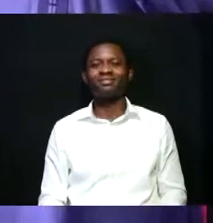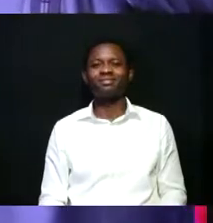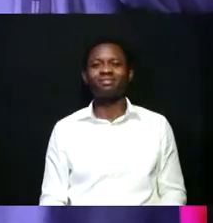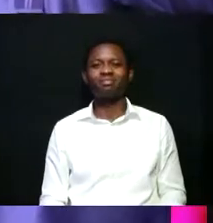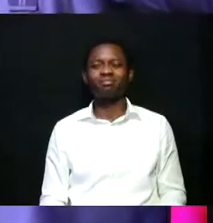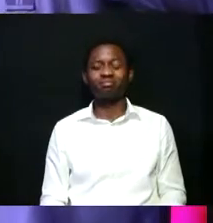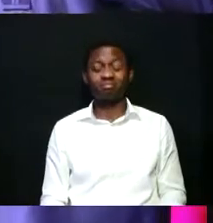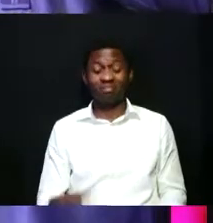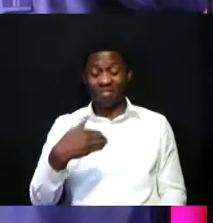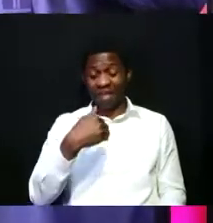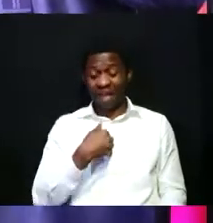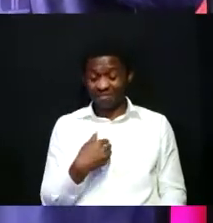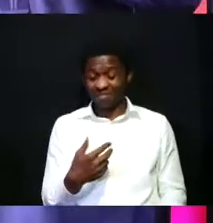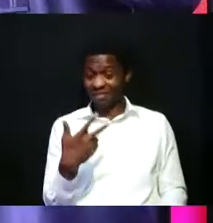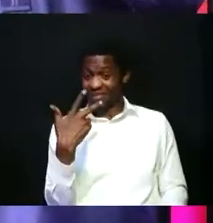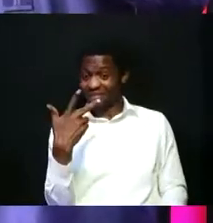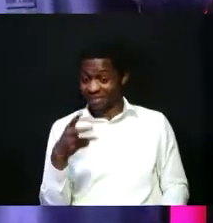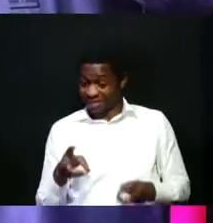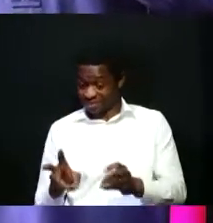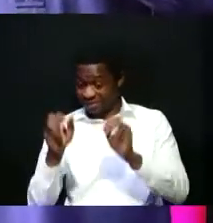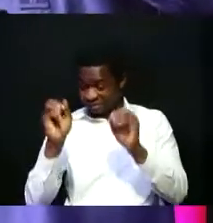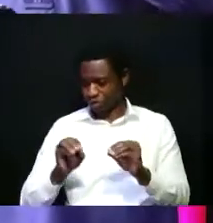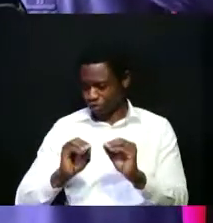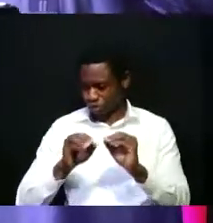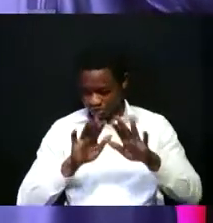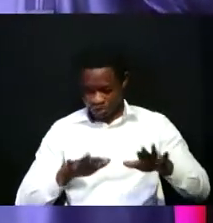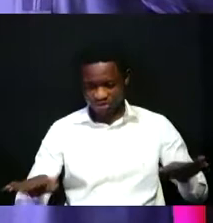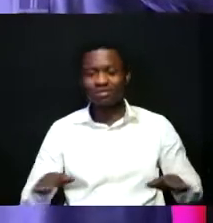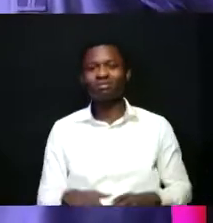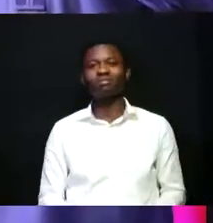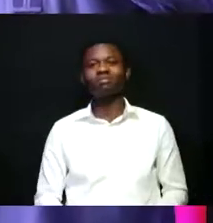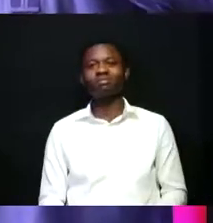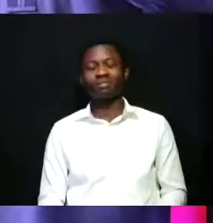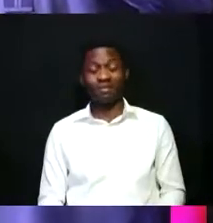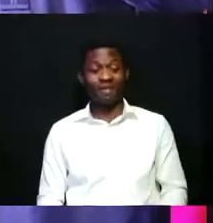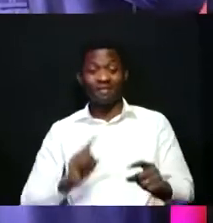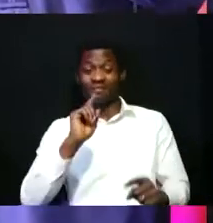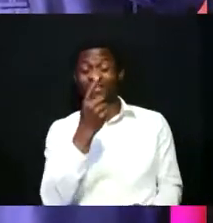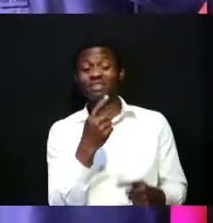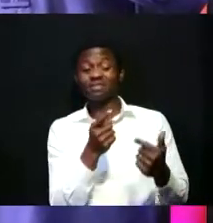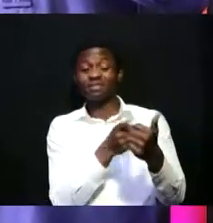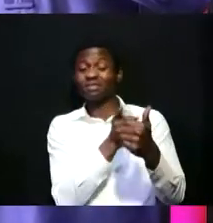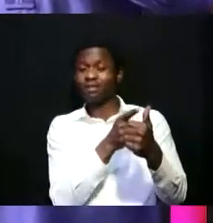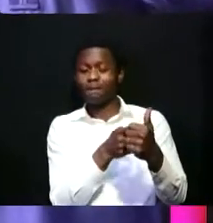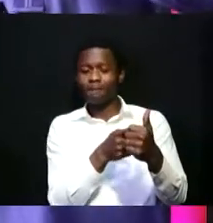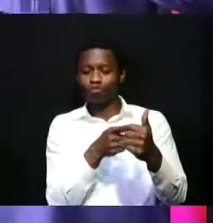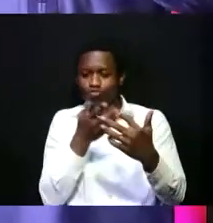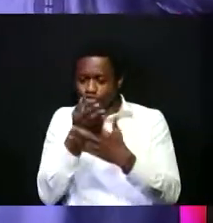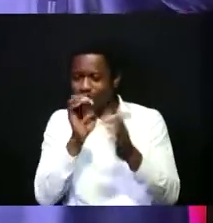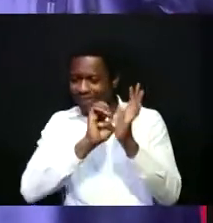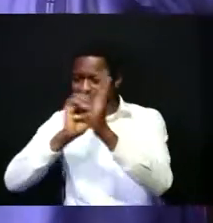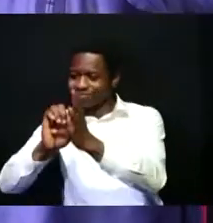There are three ways to teach a child. The first is by example.